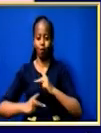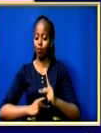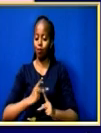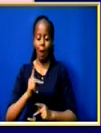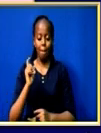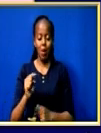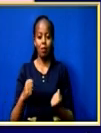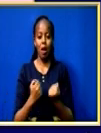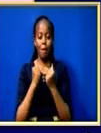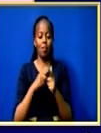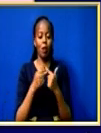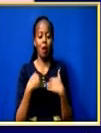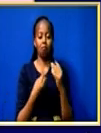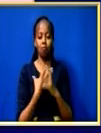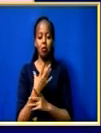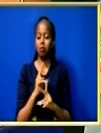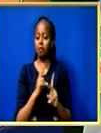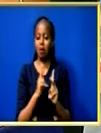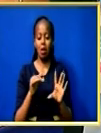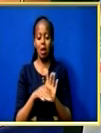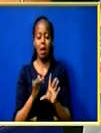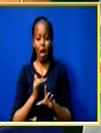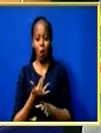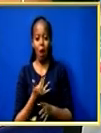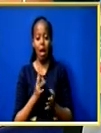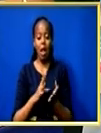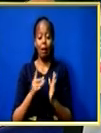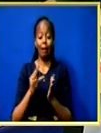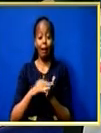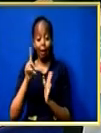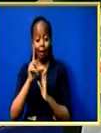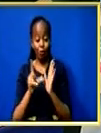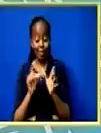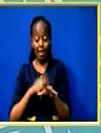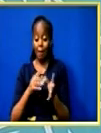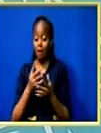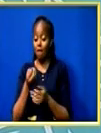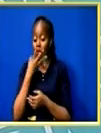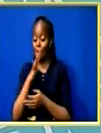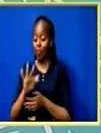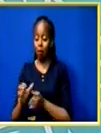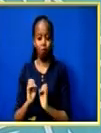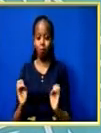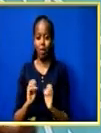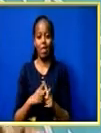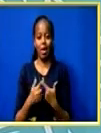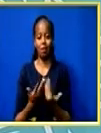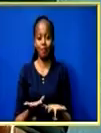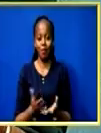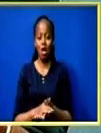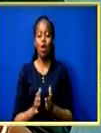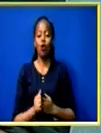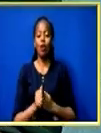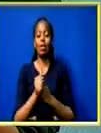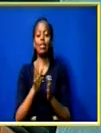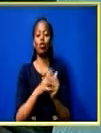process is very much in order. Yeah, true. So when you remove a flower, Then you are causing what? I am causing